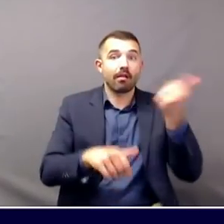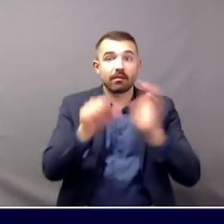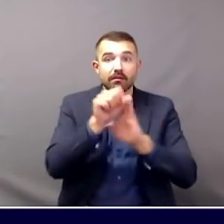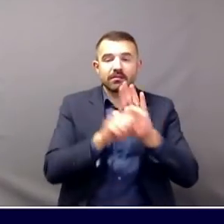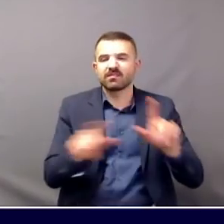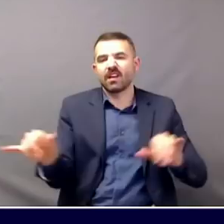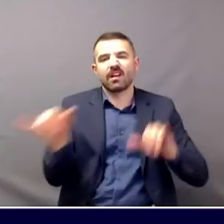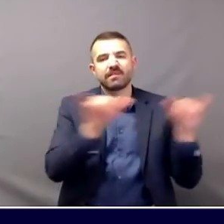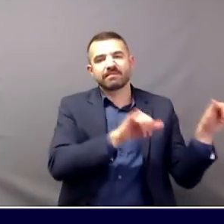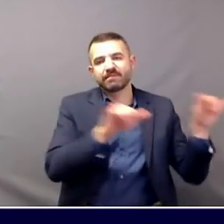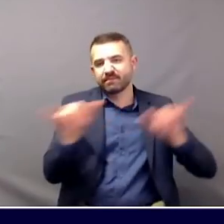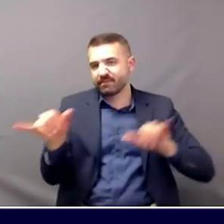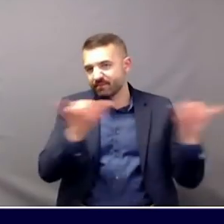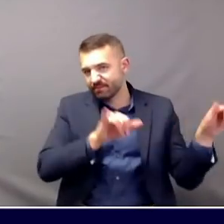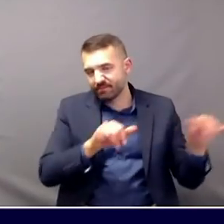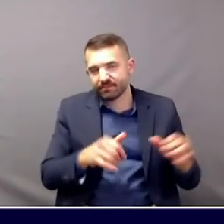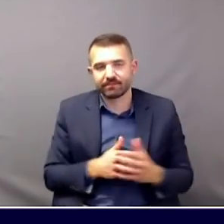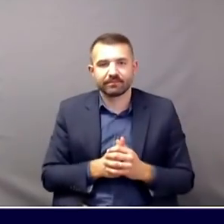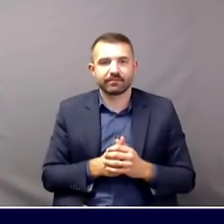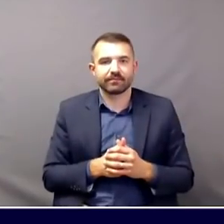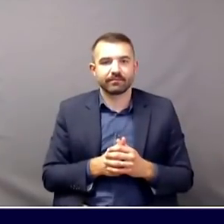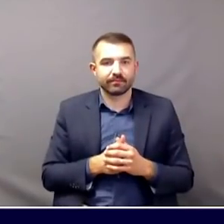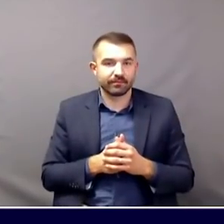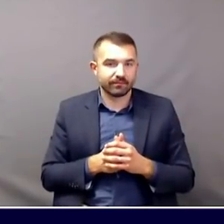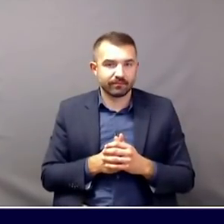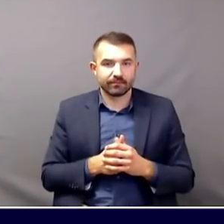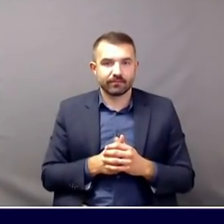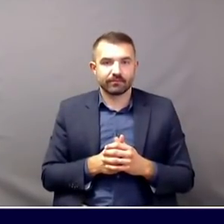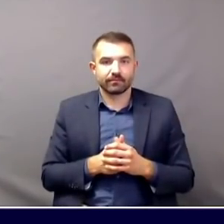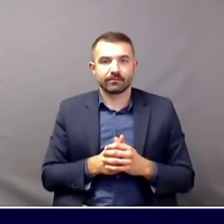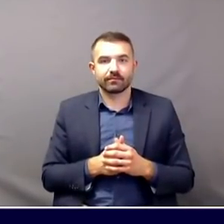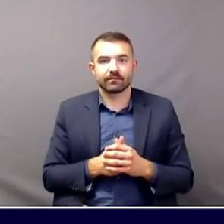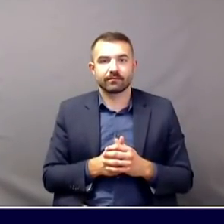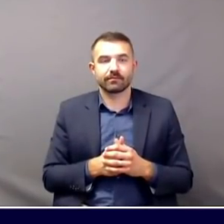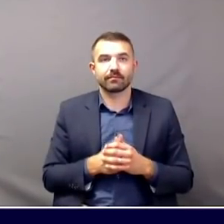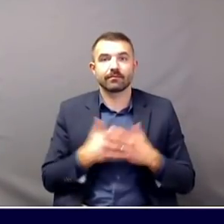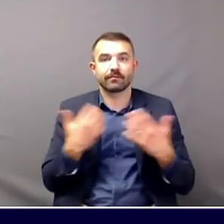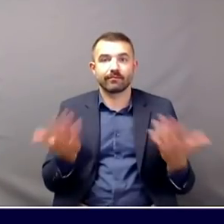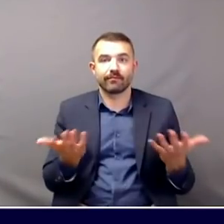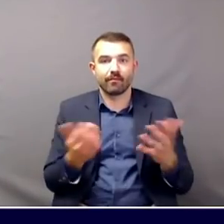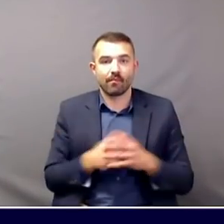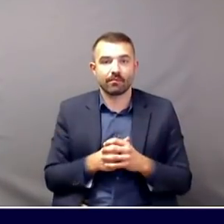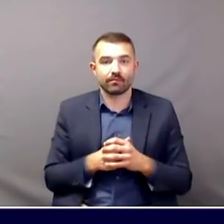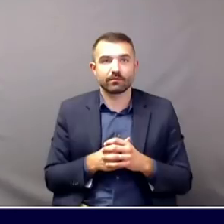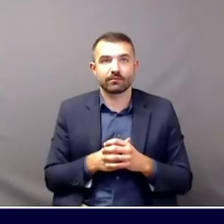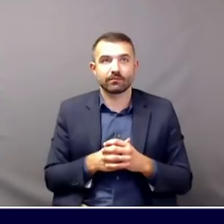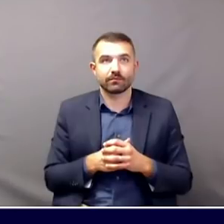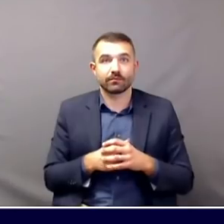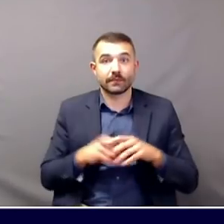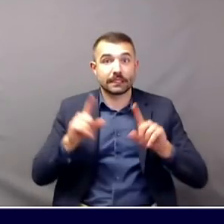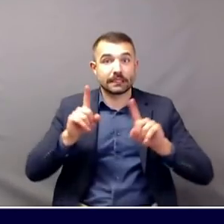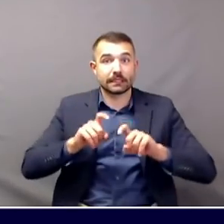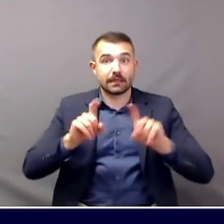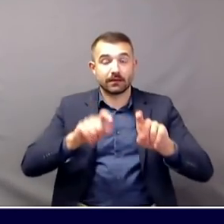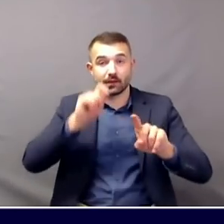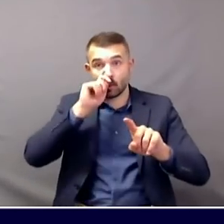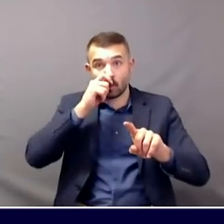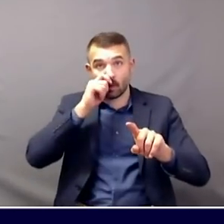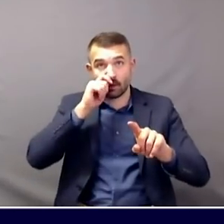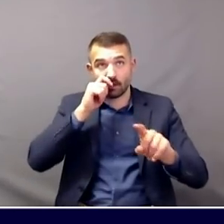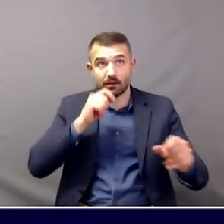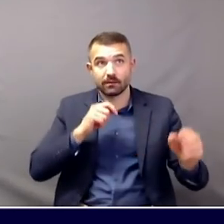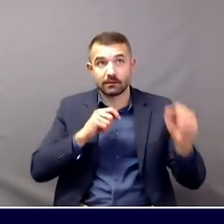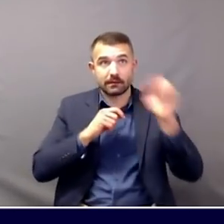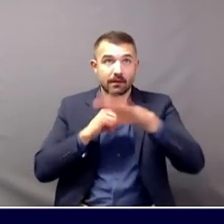Now, with respect to the testing, the swab and send sites do utilize the